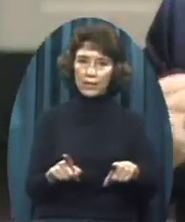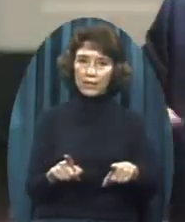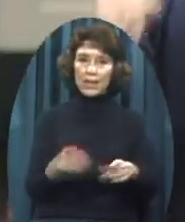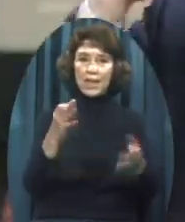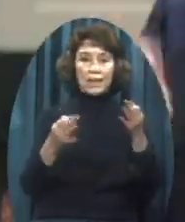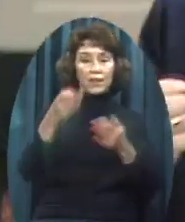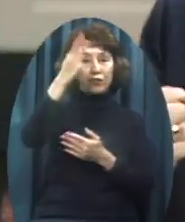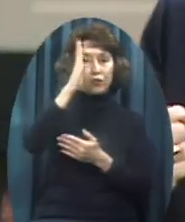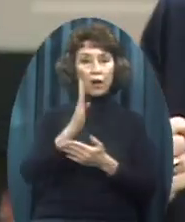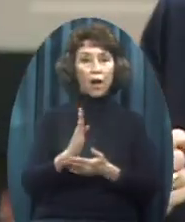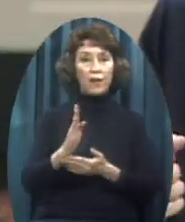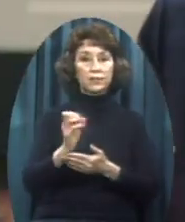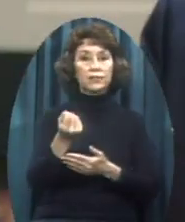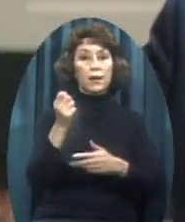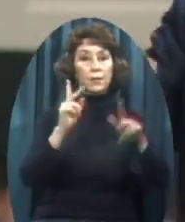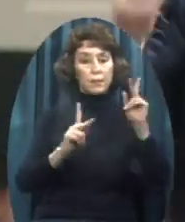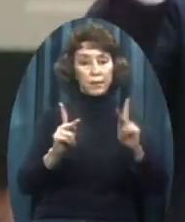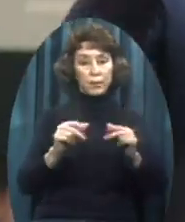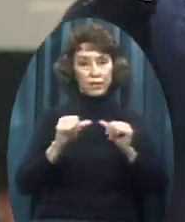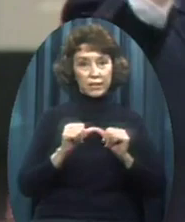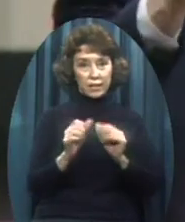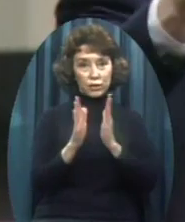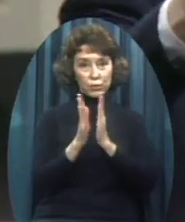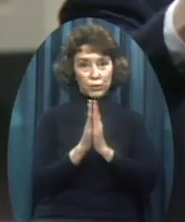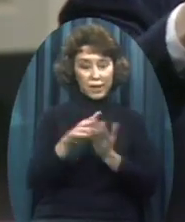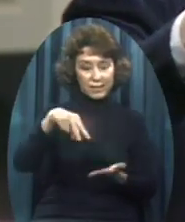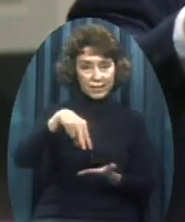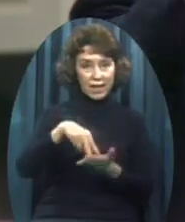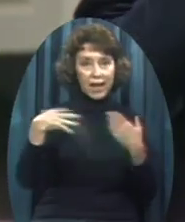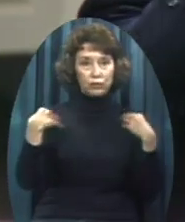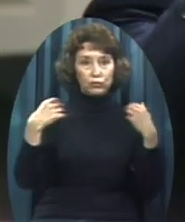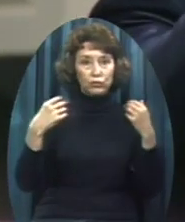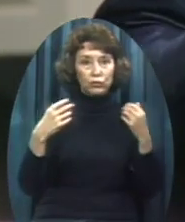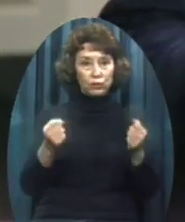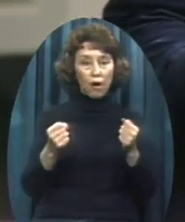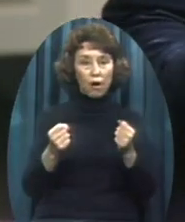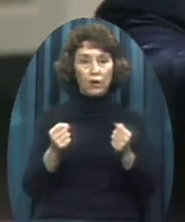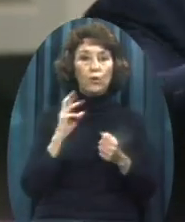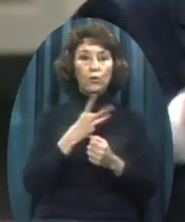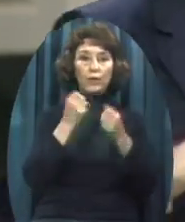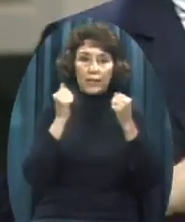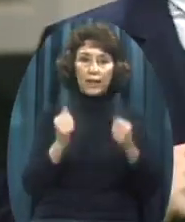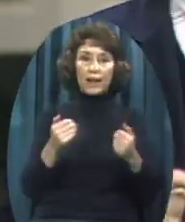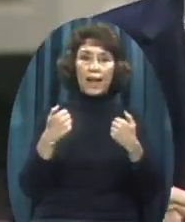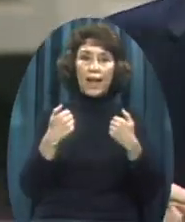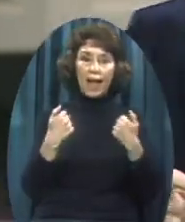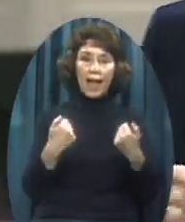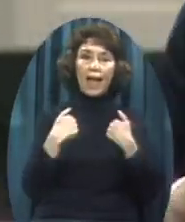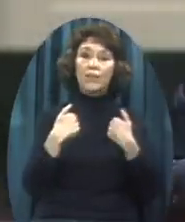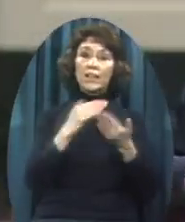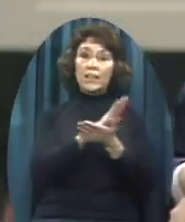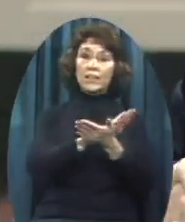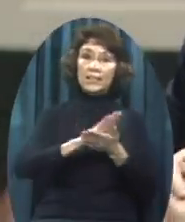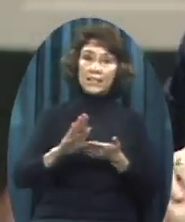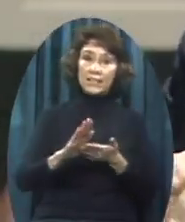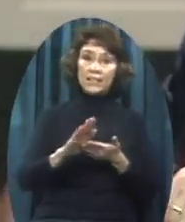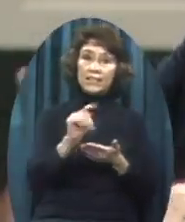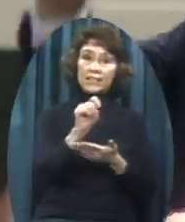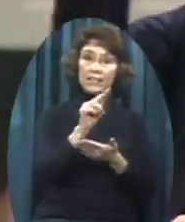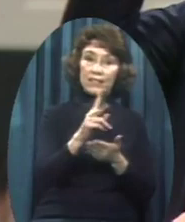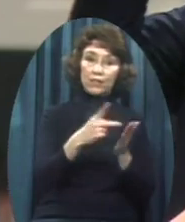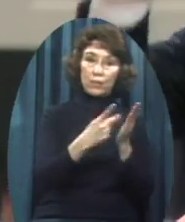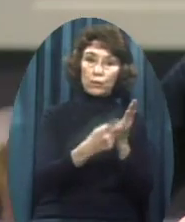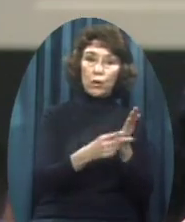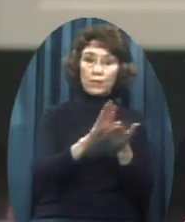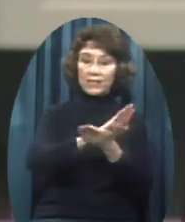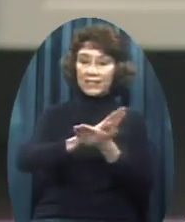continue to pray and take their stand, we can have clean newsstands and clean television screens and clean movie screens. Now, you say